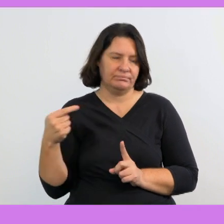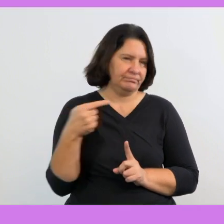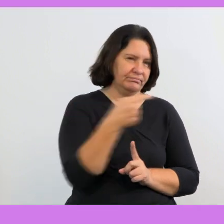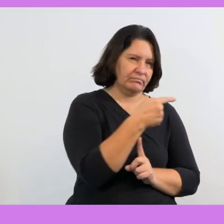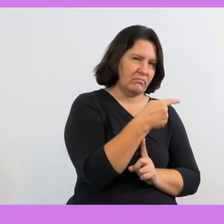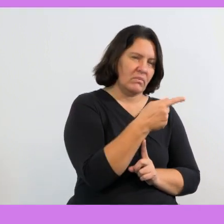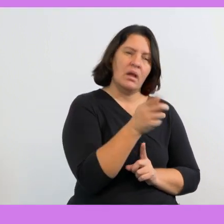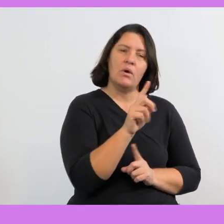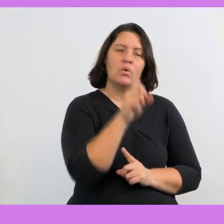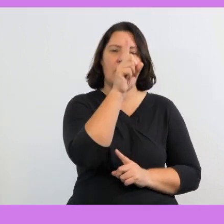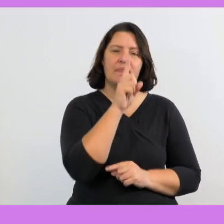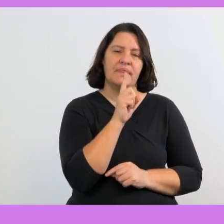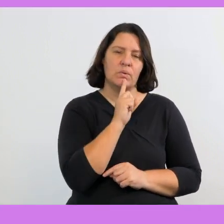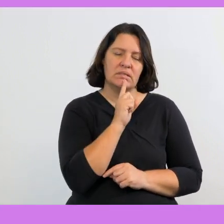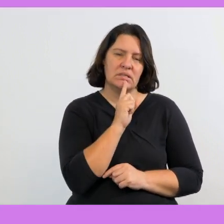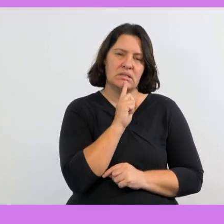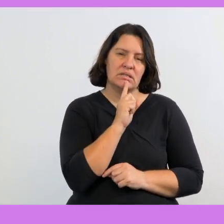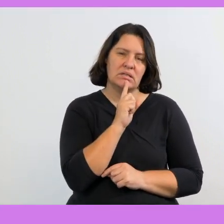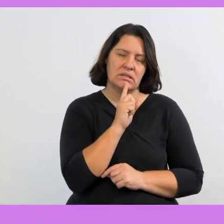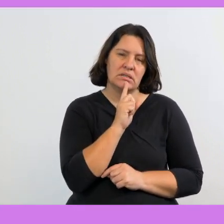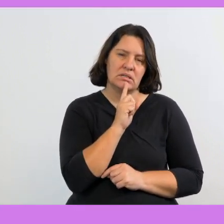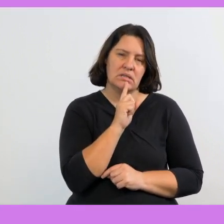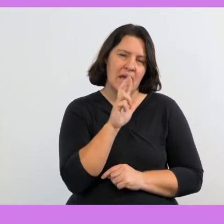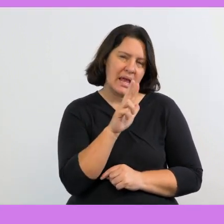that will be around about